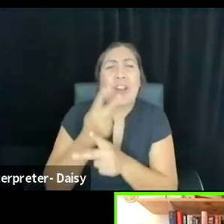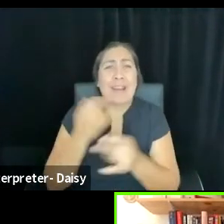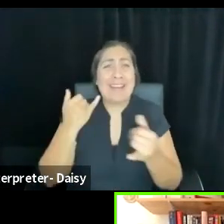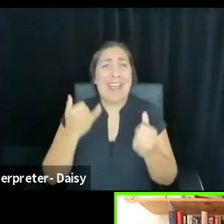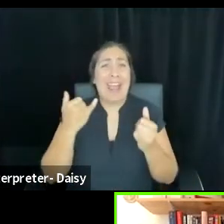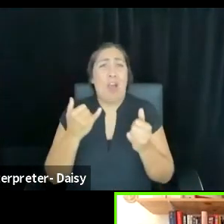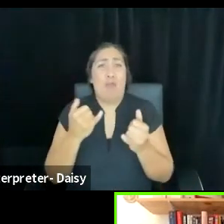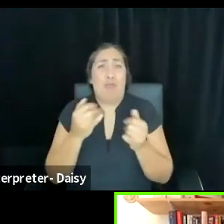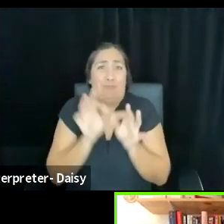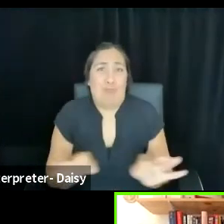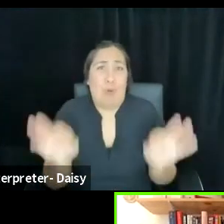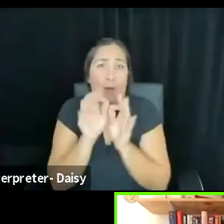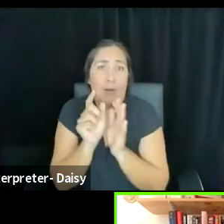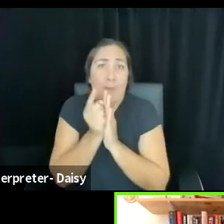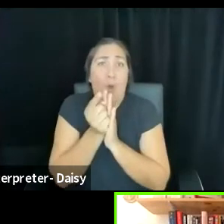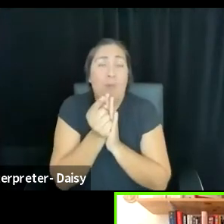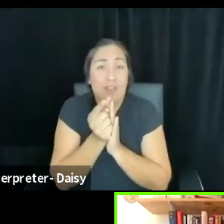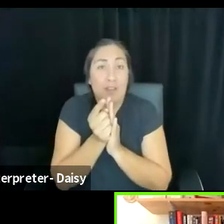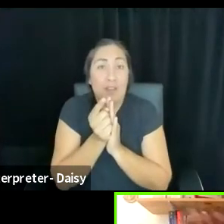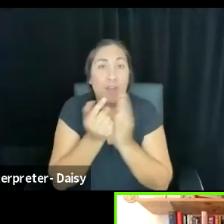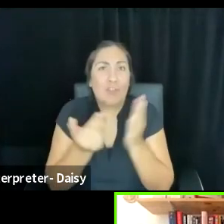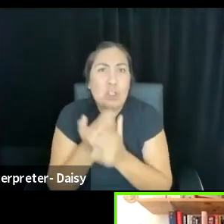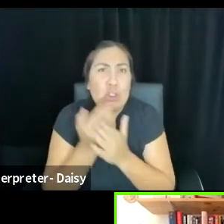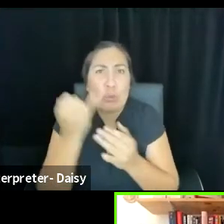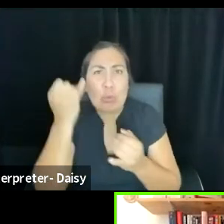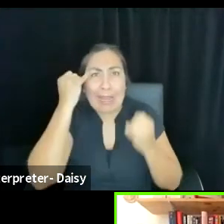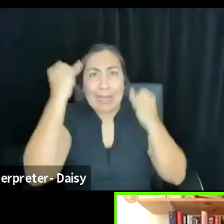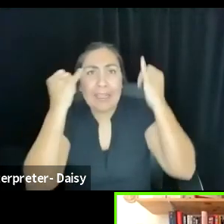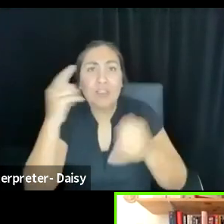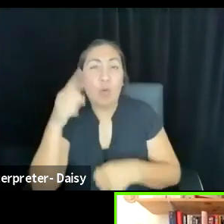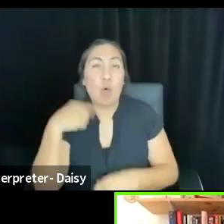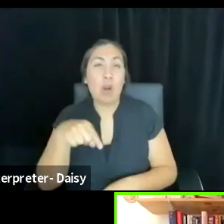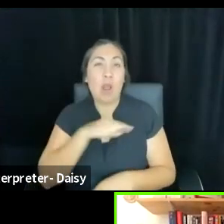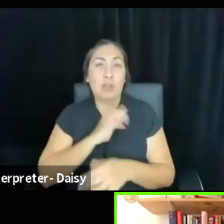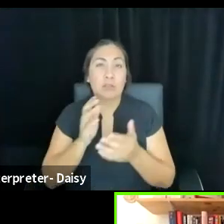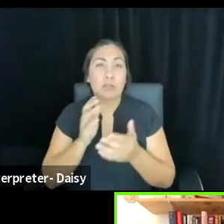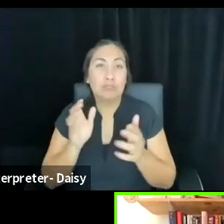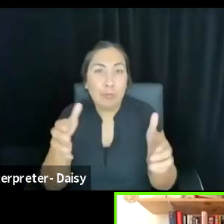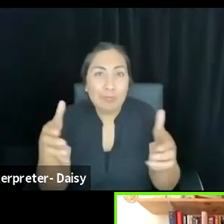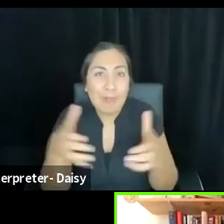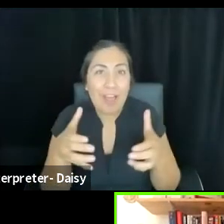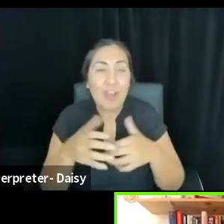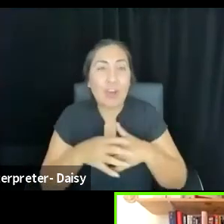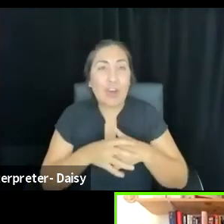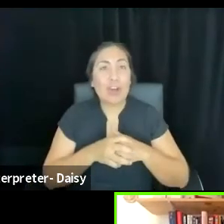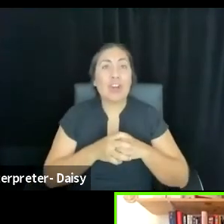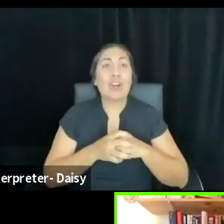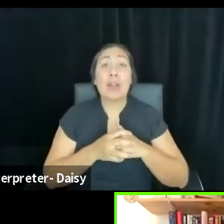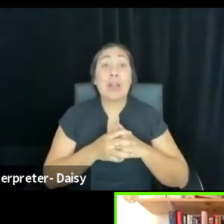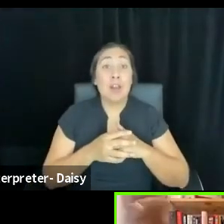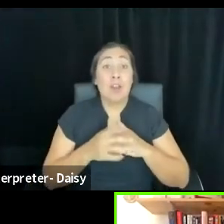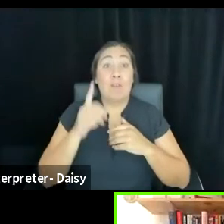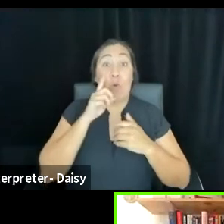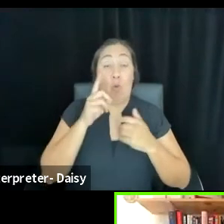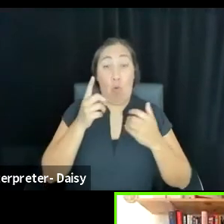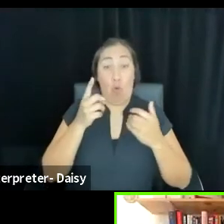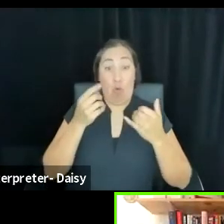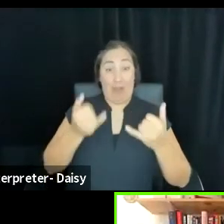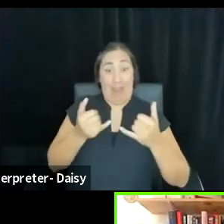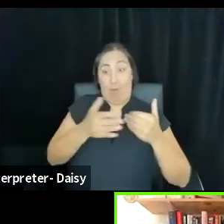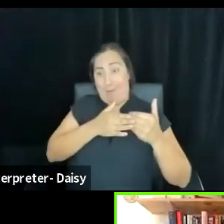gathering? What do you want to see in the future? Like, if we could put on our hats to think on the and beyond of it all, the